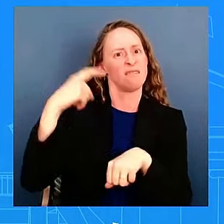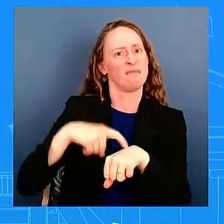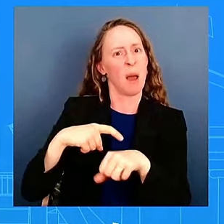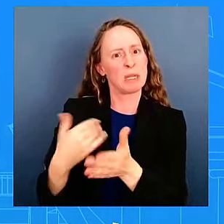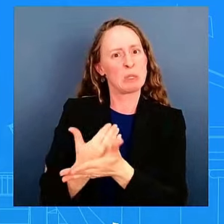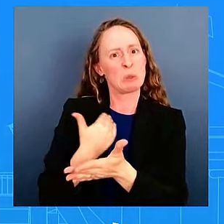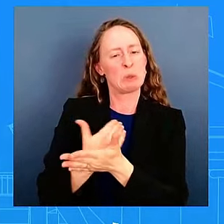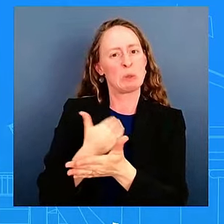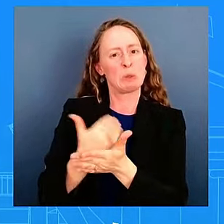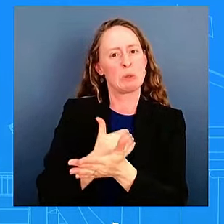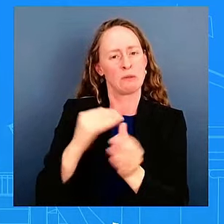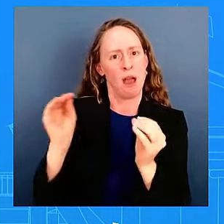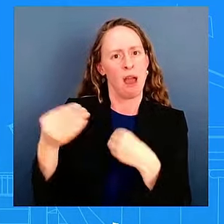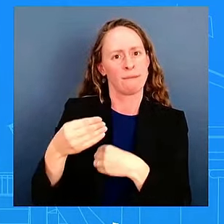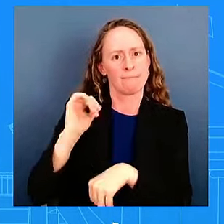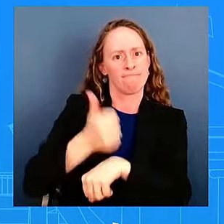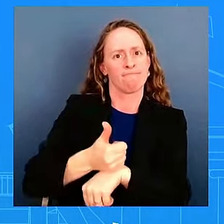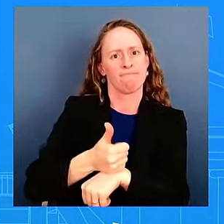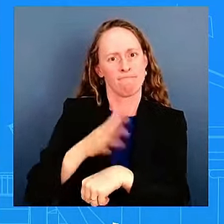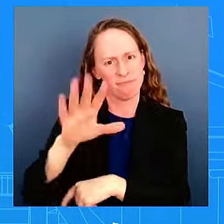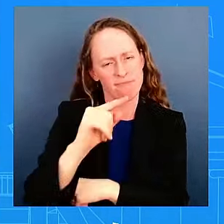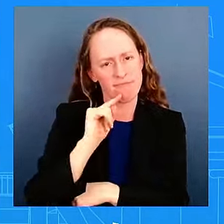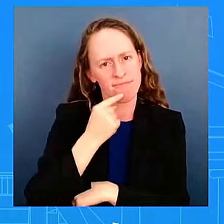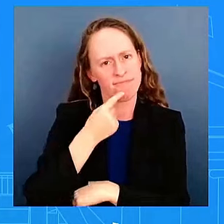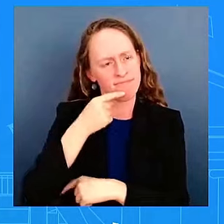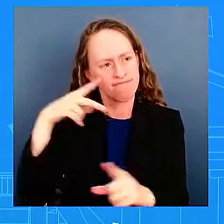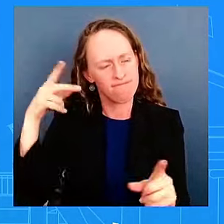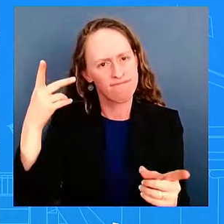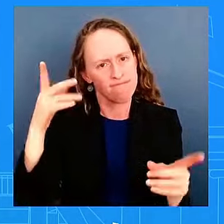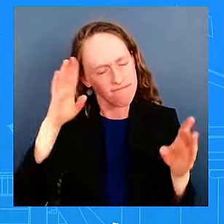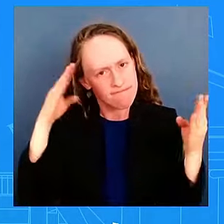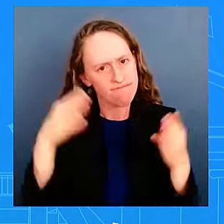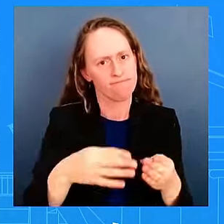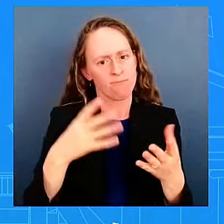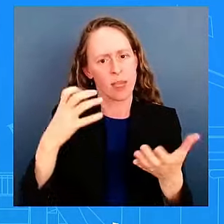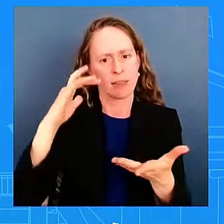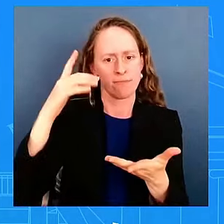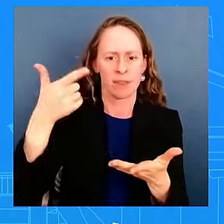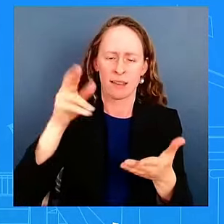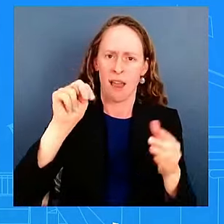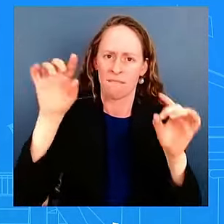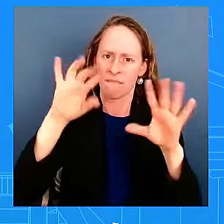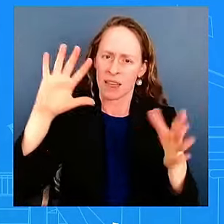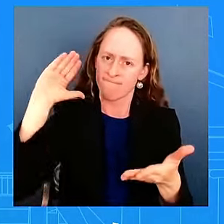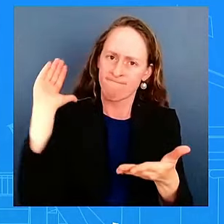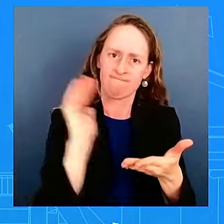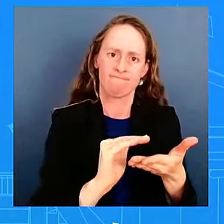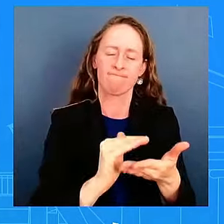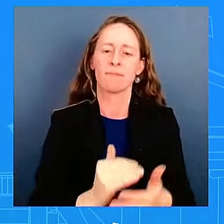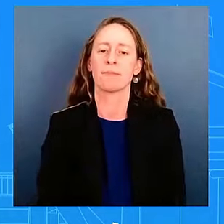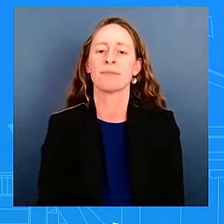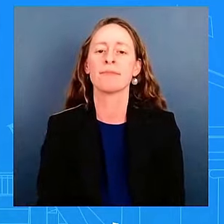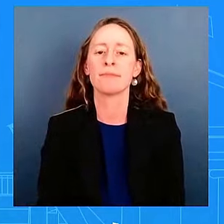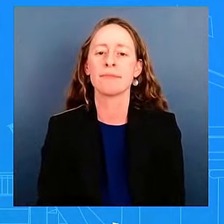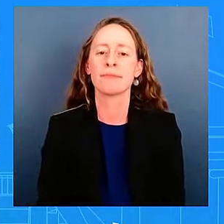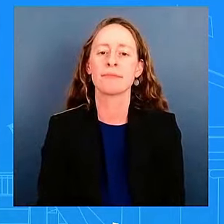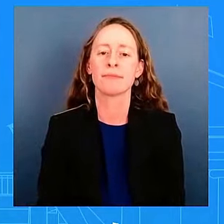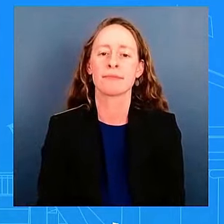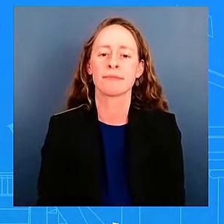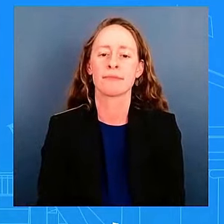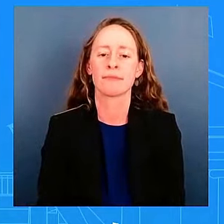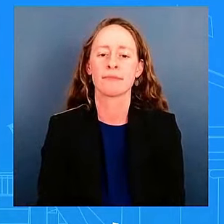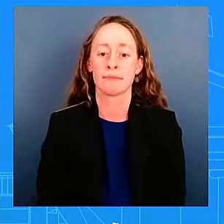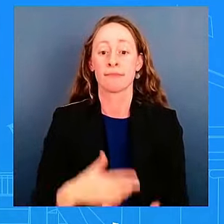this epidemic. Go ahead. And I'm speaking of the Office of Gun Violence Prevention. In the past, when there's been mass shootings